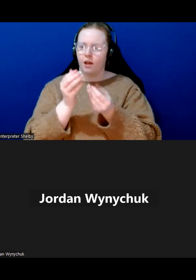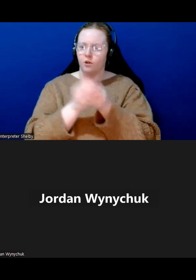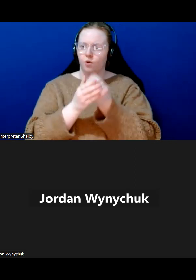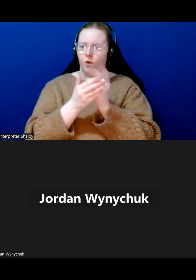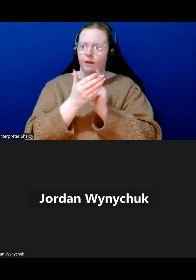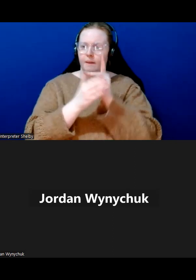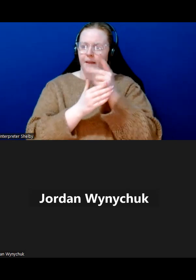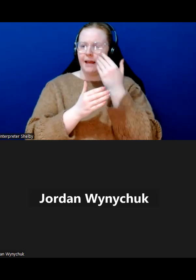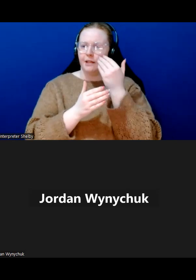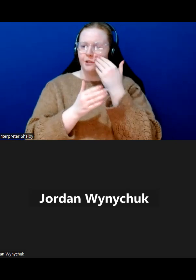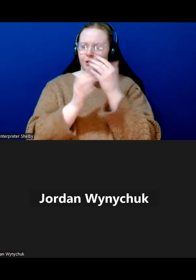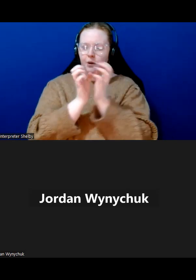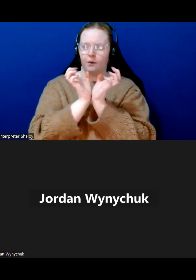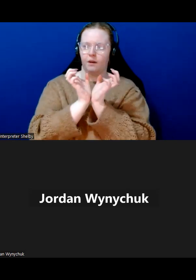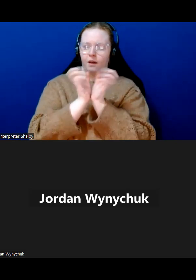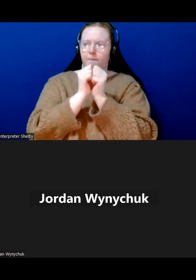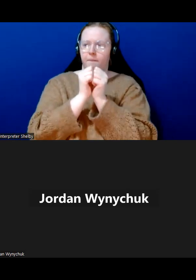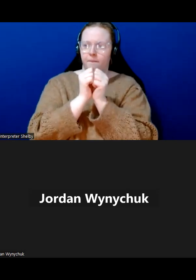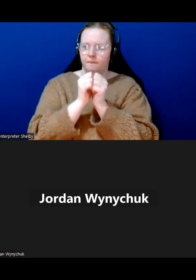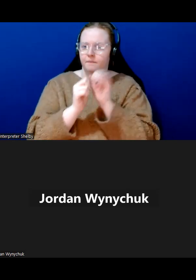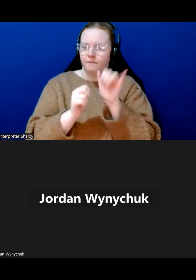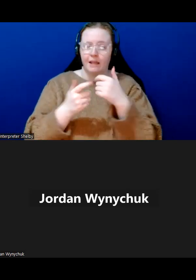hard. I was not successful.